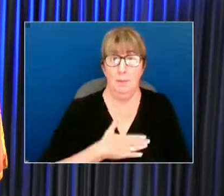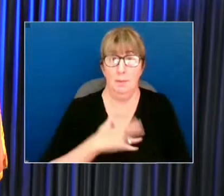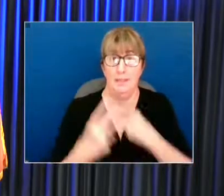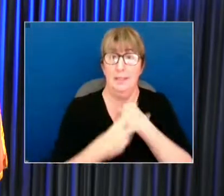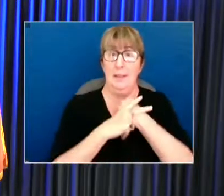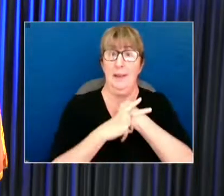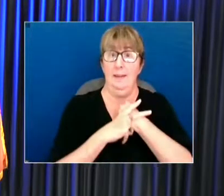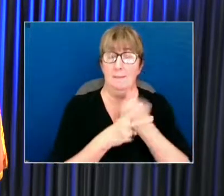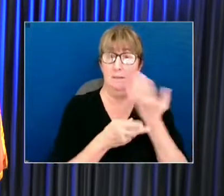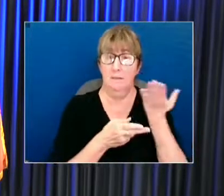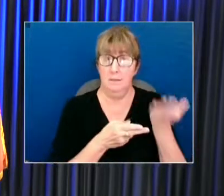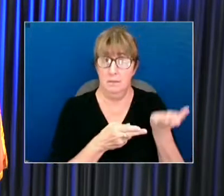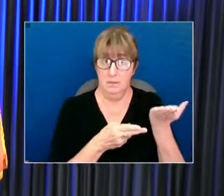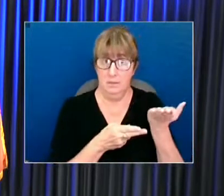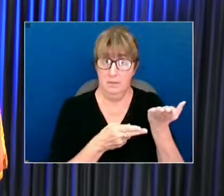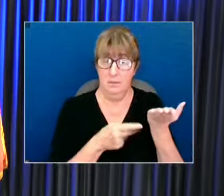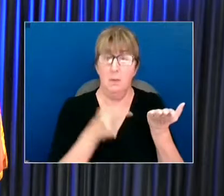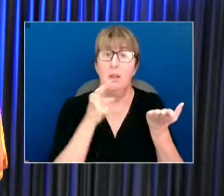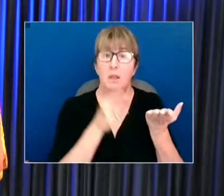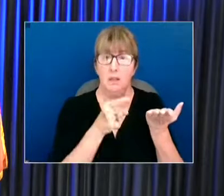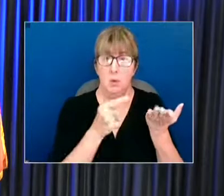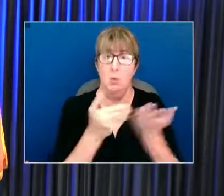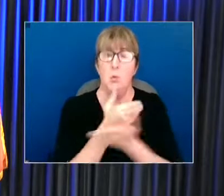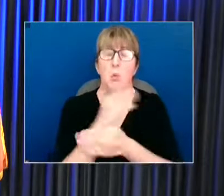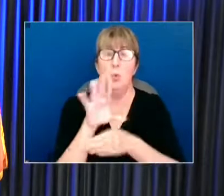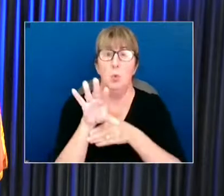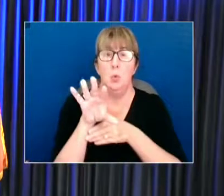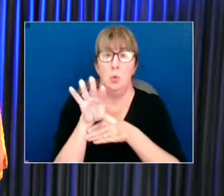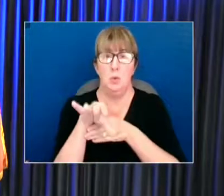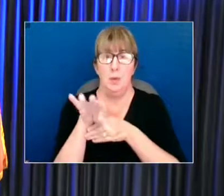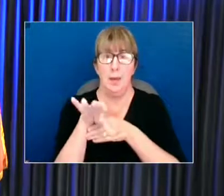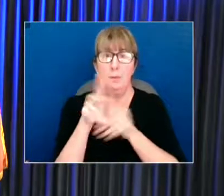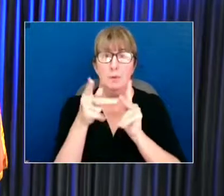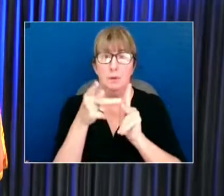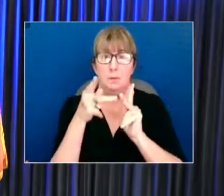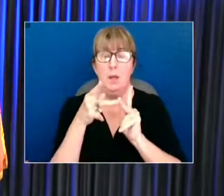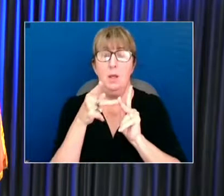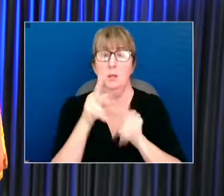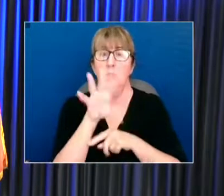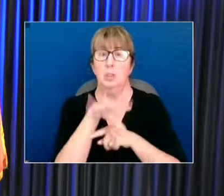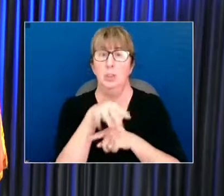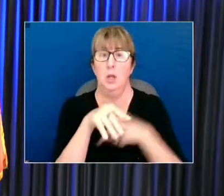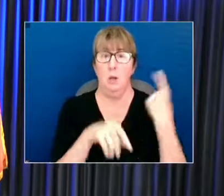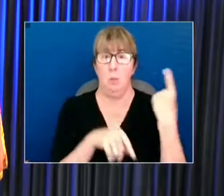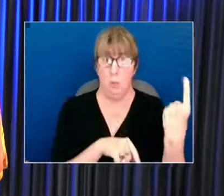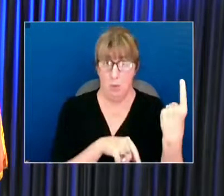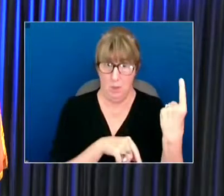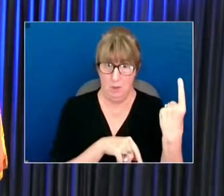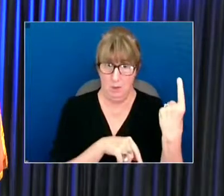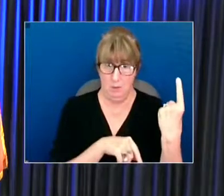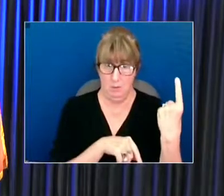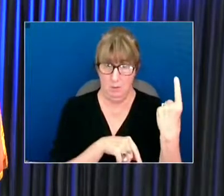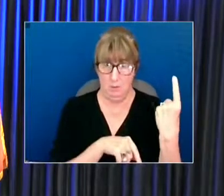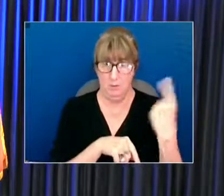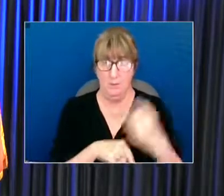Yes, I think this is the new camera, new shot number 1. Shot number 1.